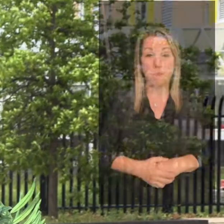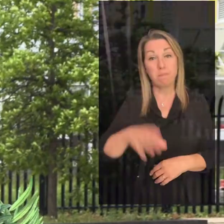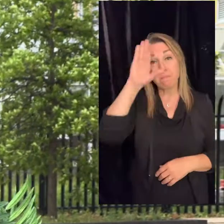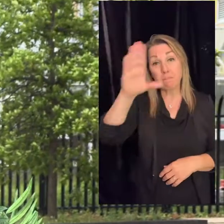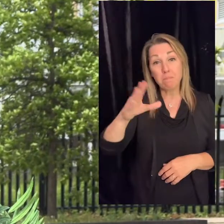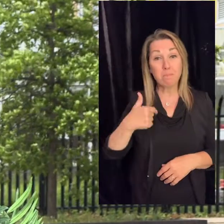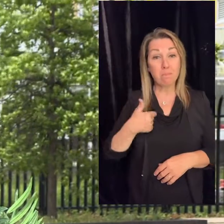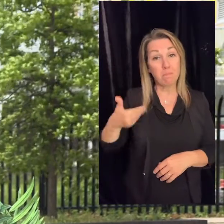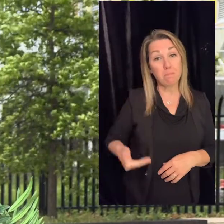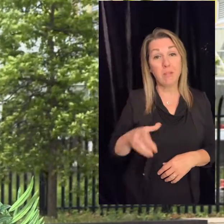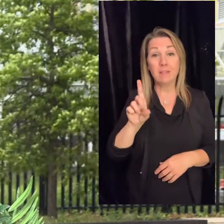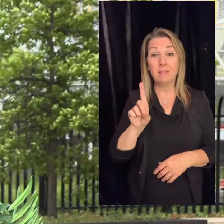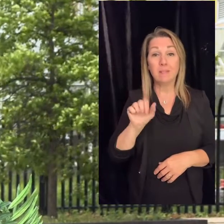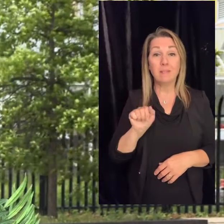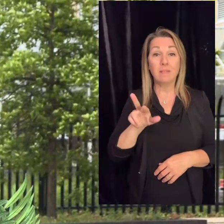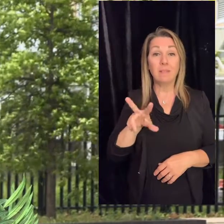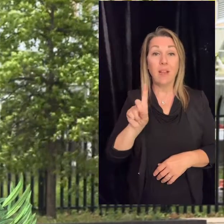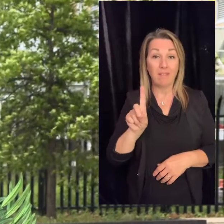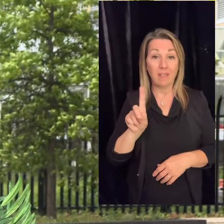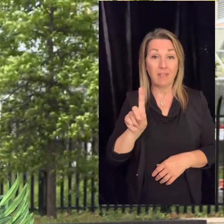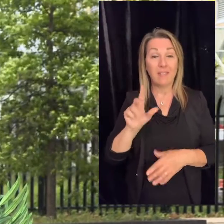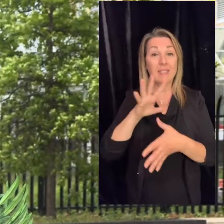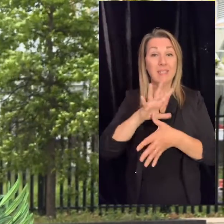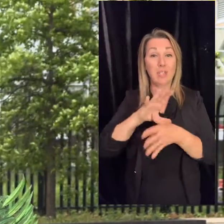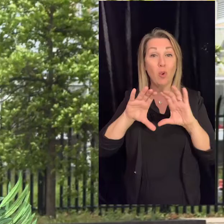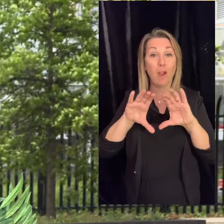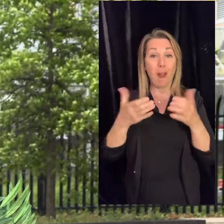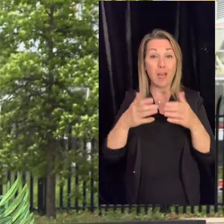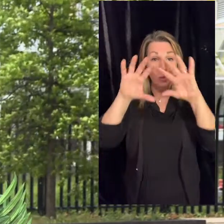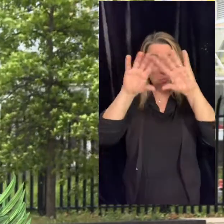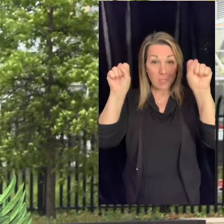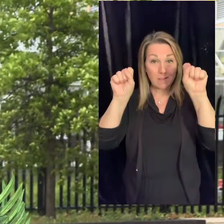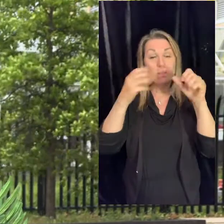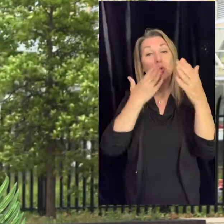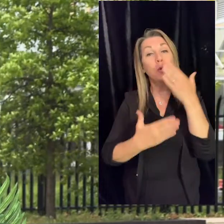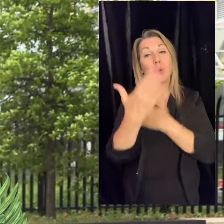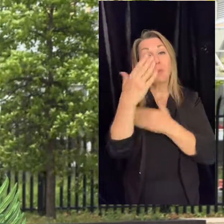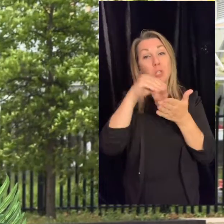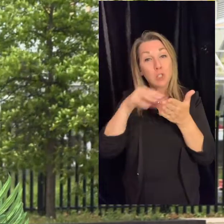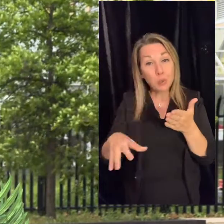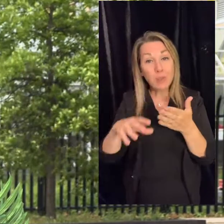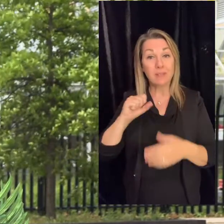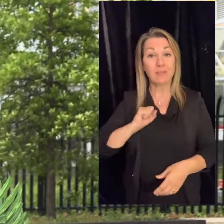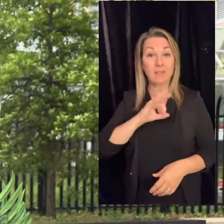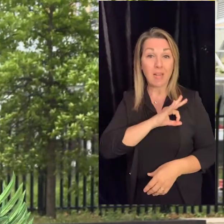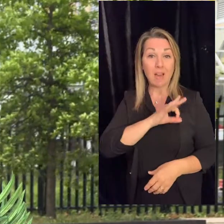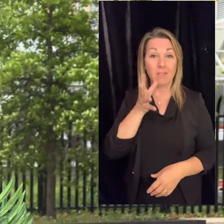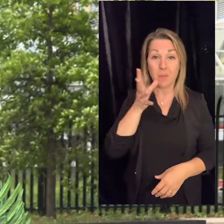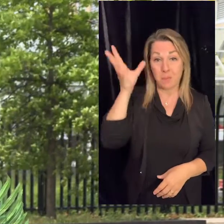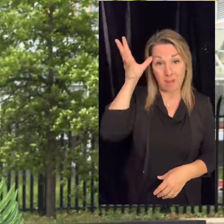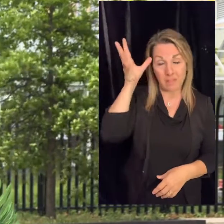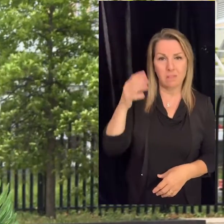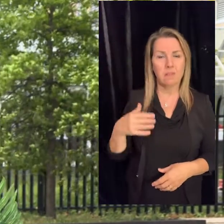Hello, I'm David, your senior class president. Good morning, students. Good morning, staff, and good morning, parents. 2020